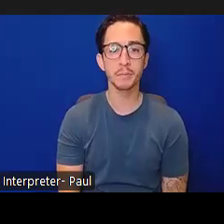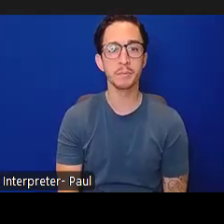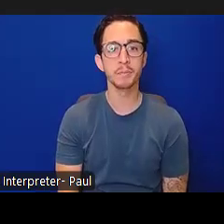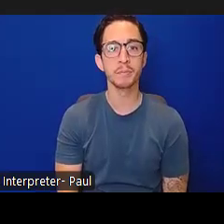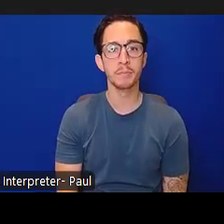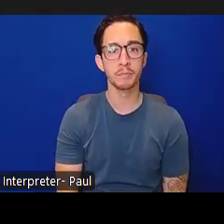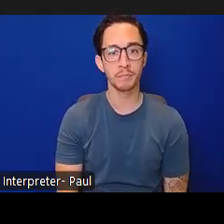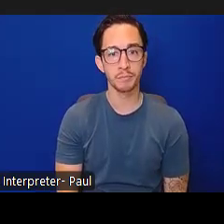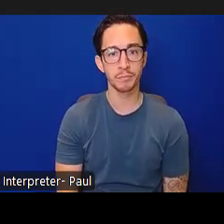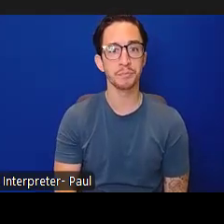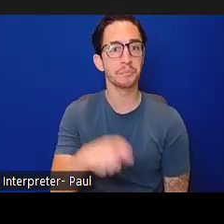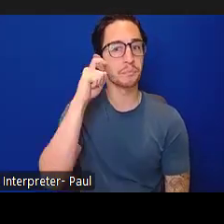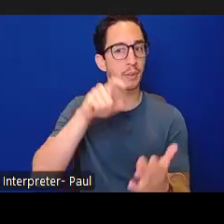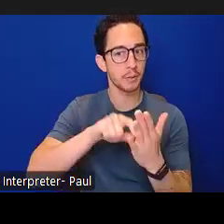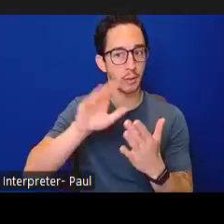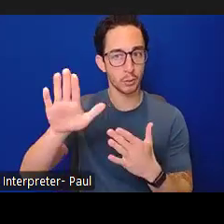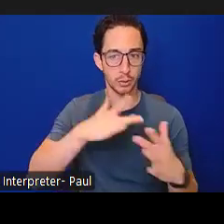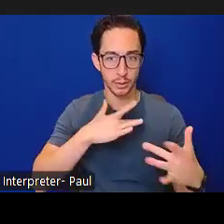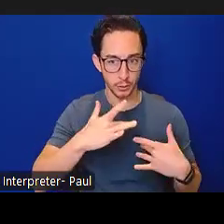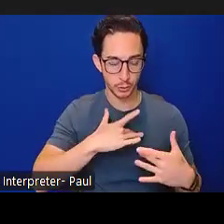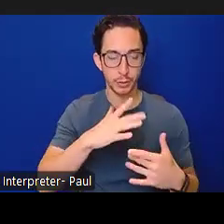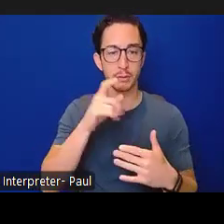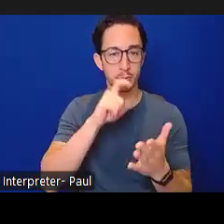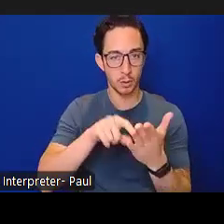Acknowledge her concerns and her rights.